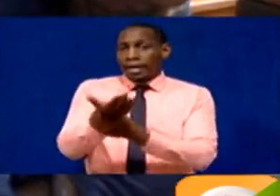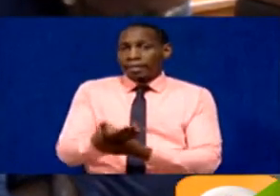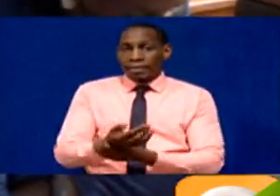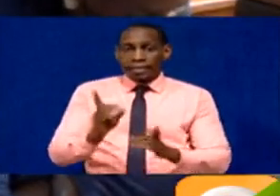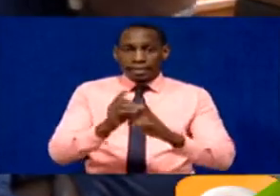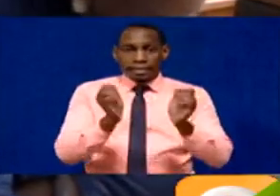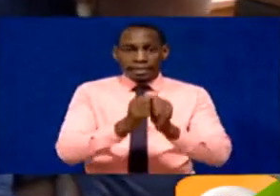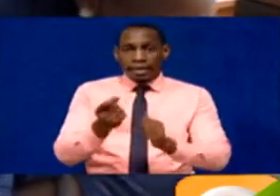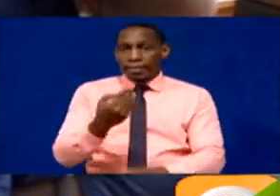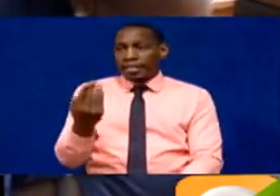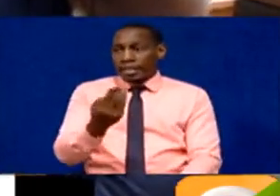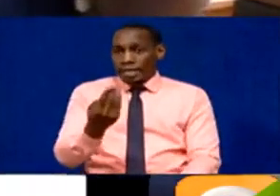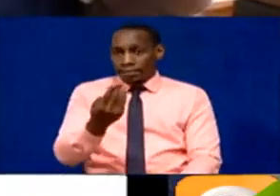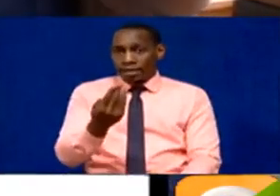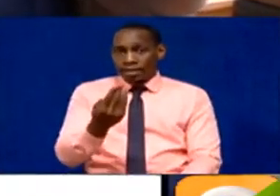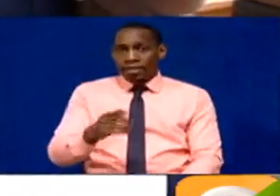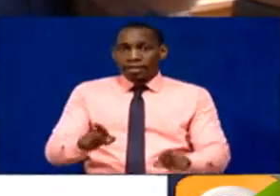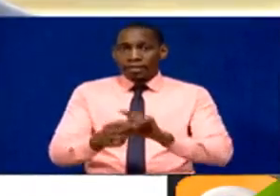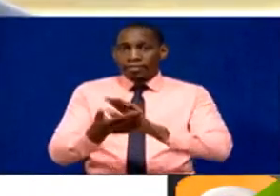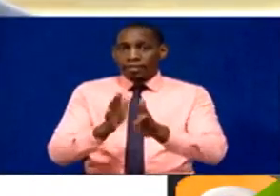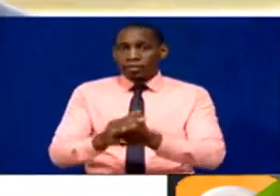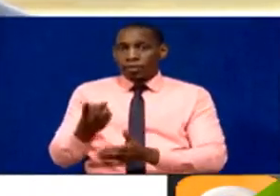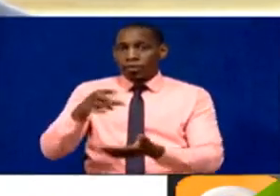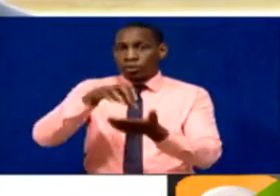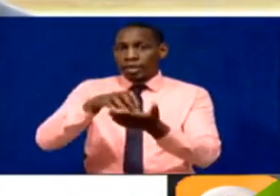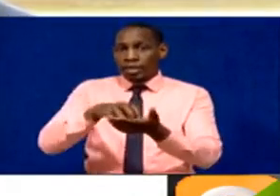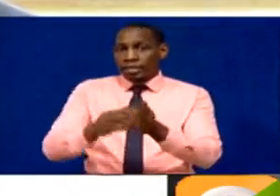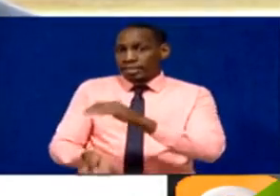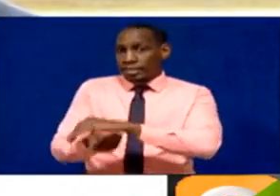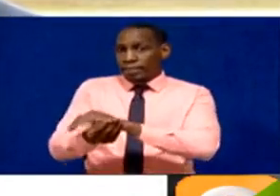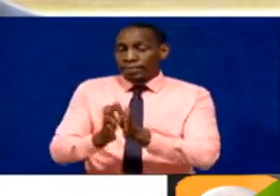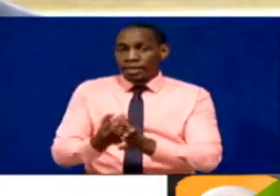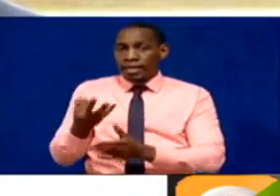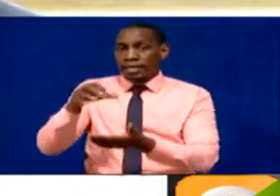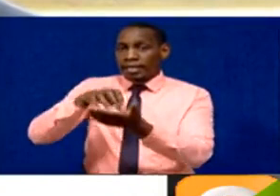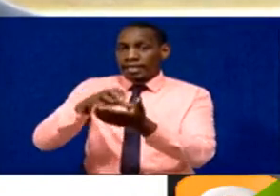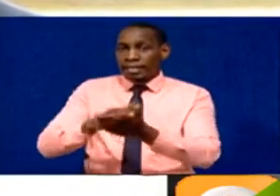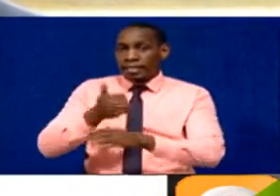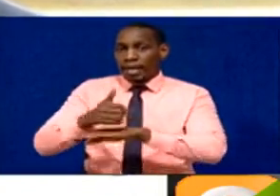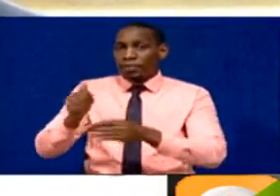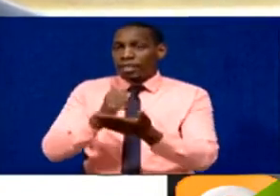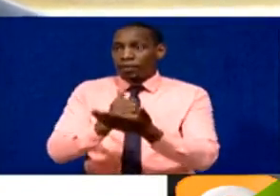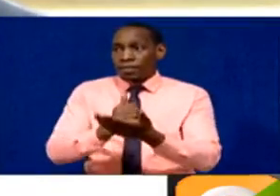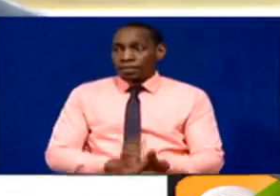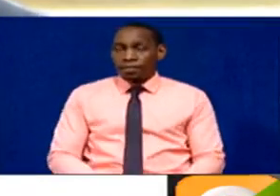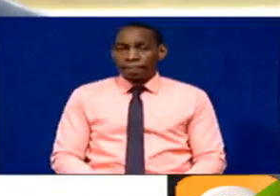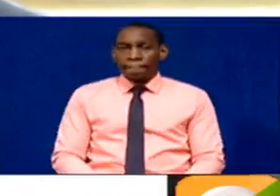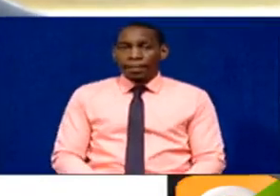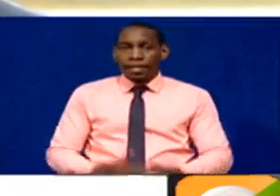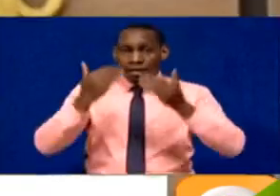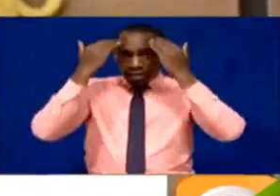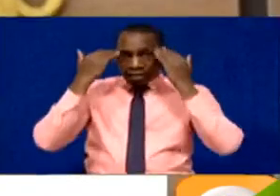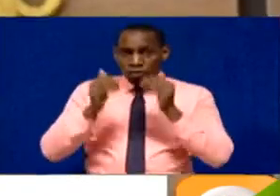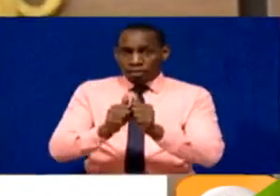10th of April 2019 and is acquitted on 2 counts of bribery and 3 counts of abuse of office. The